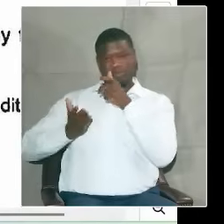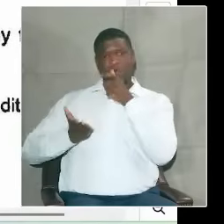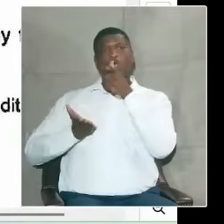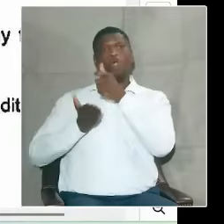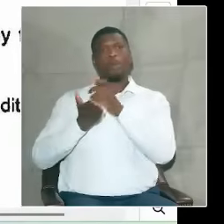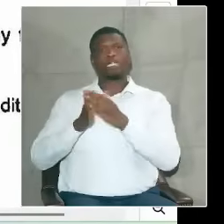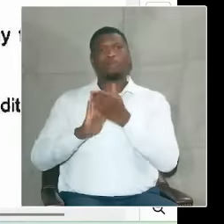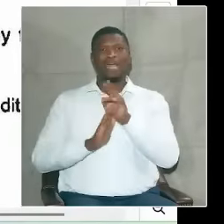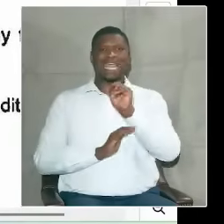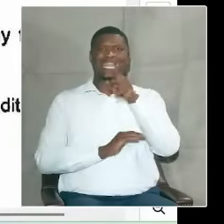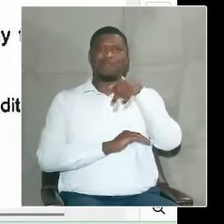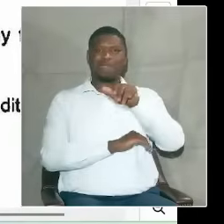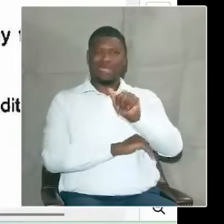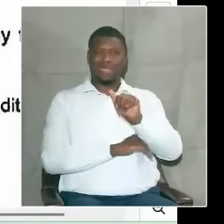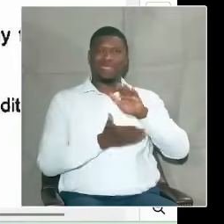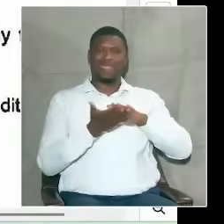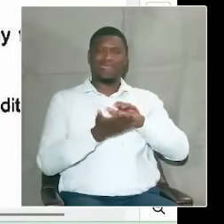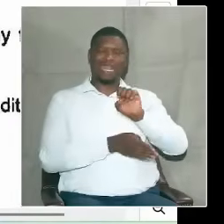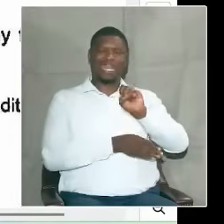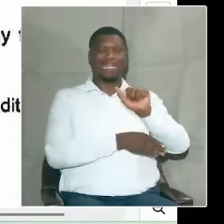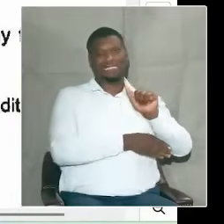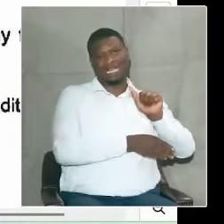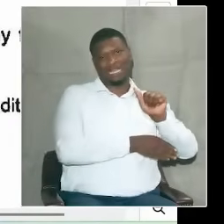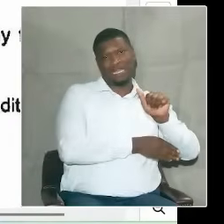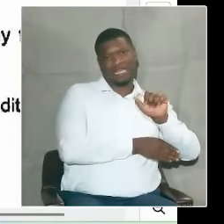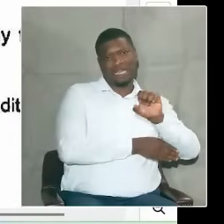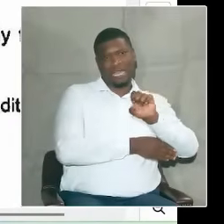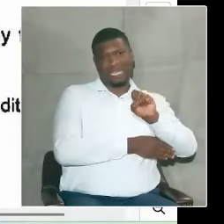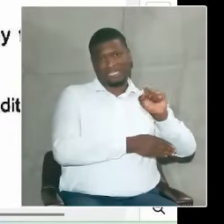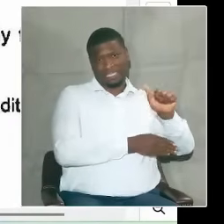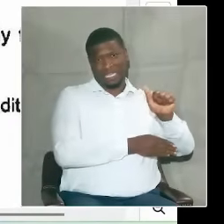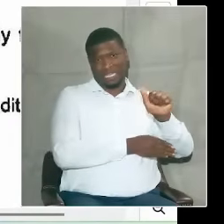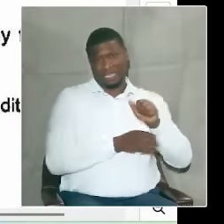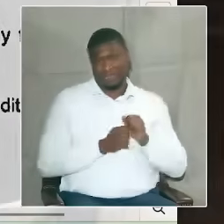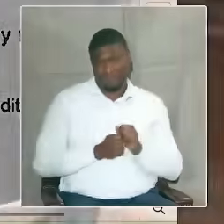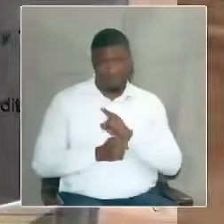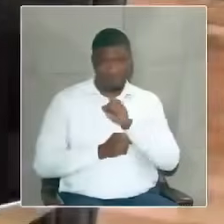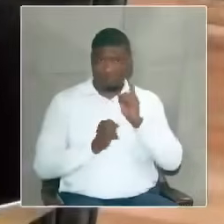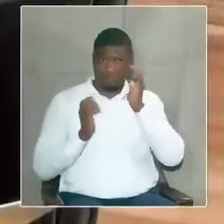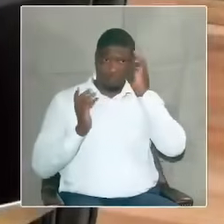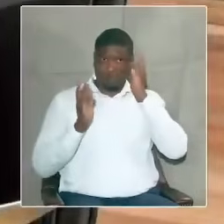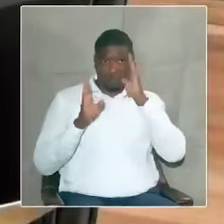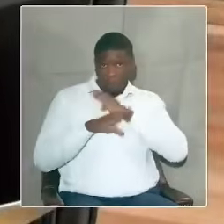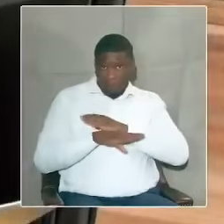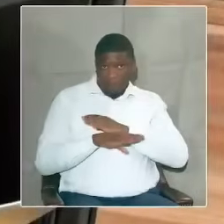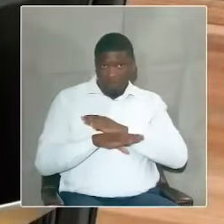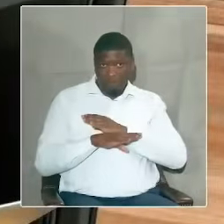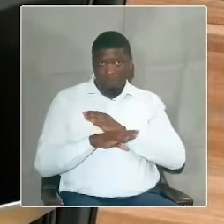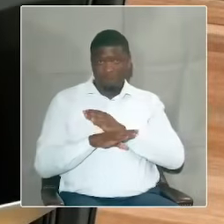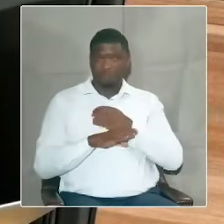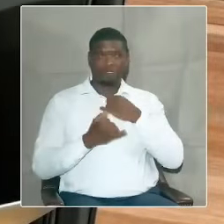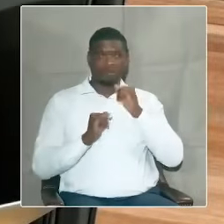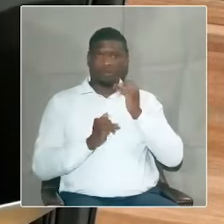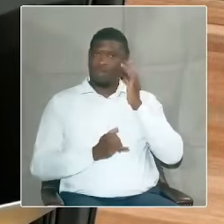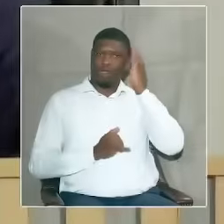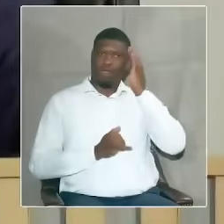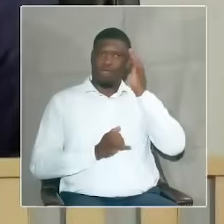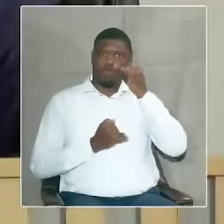and SSA. I take it that you also did not consider No. that